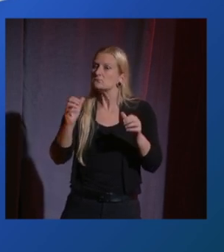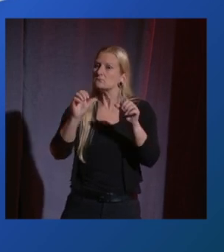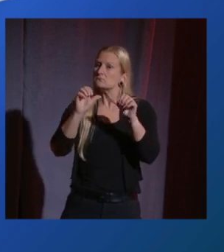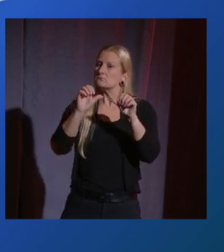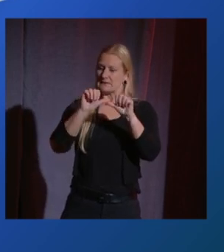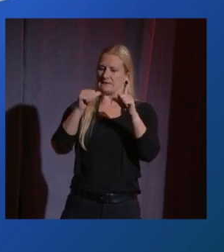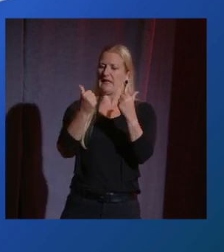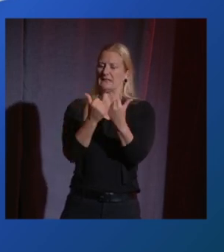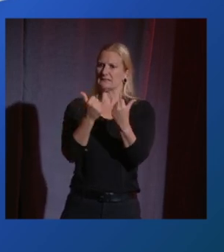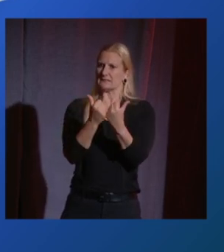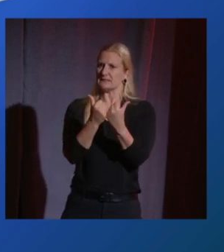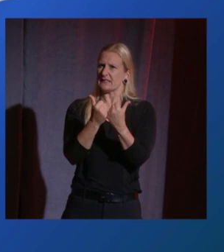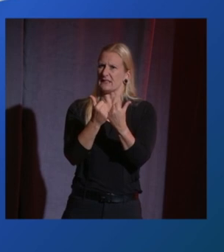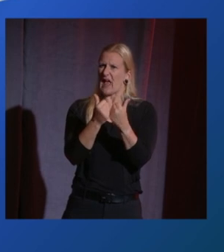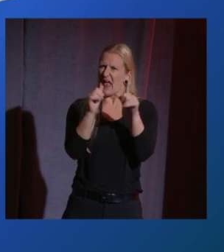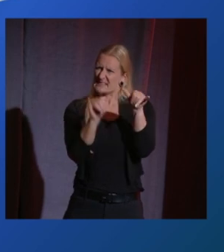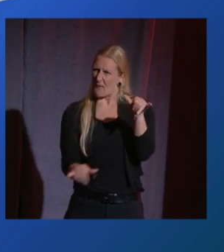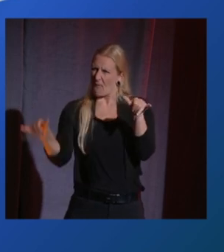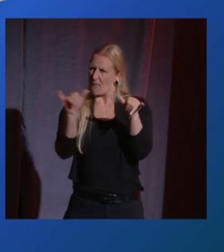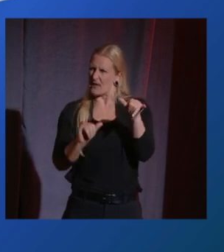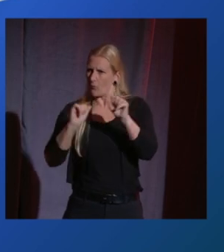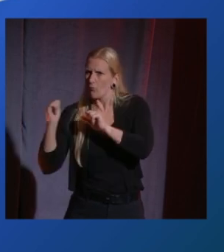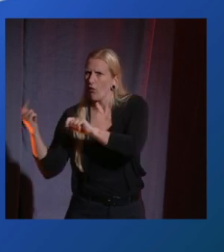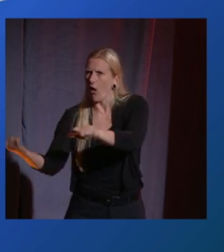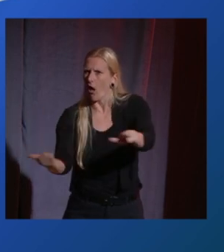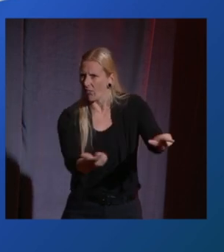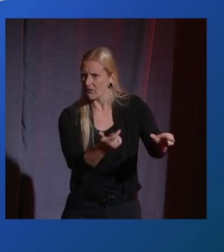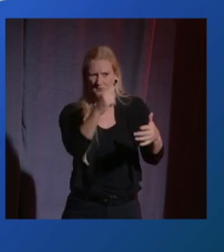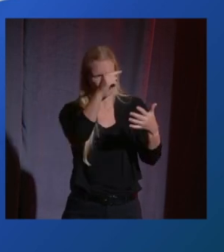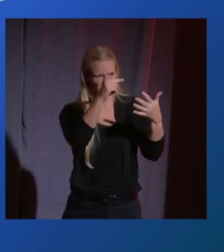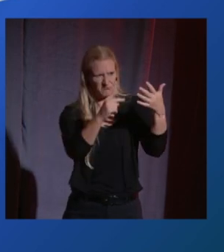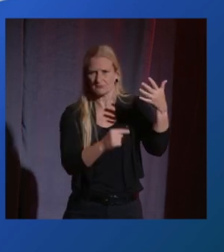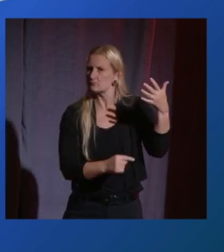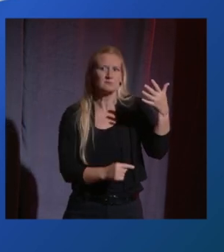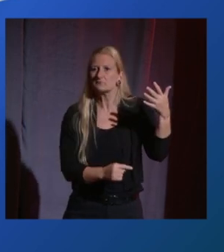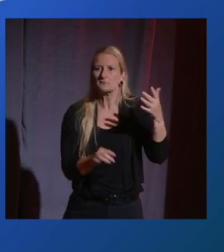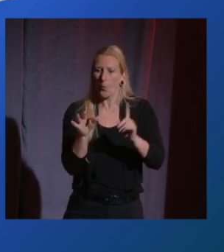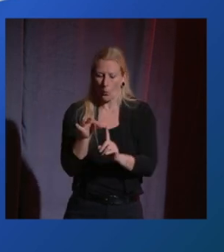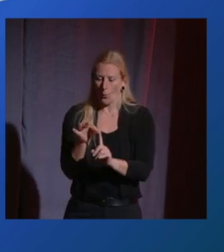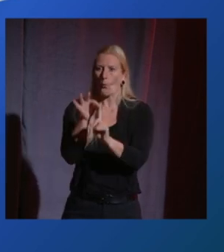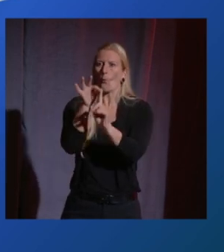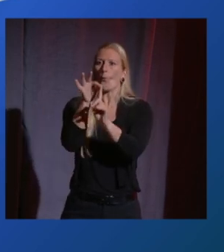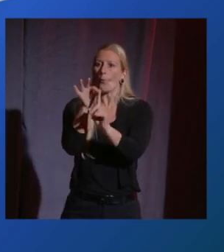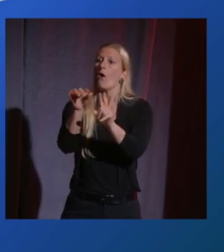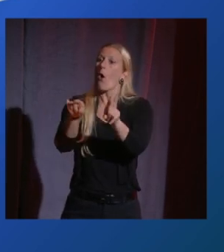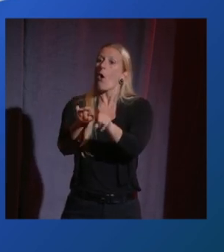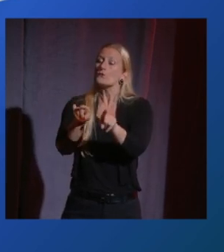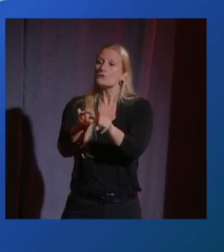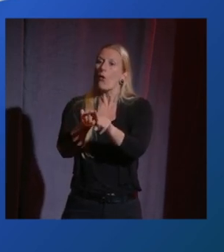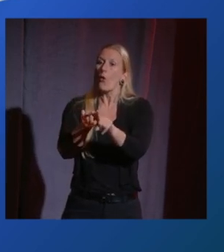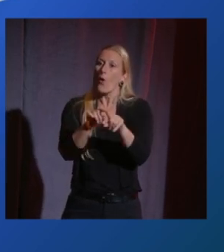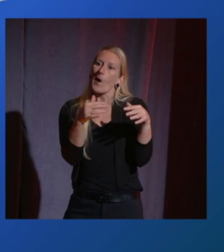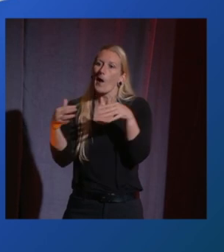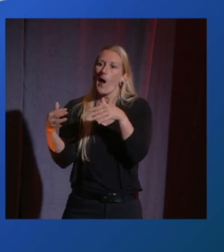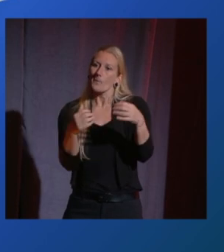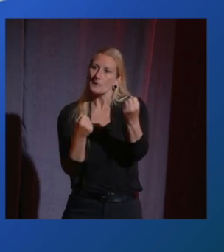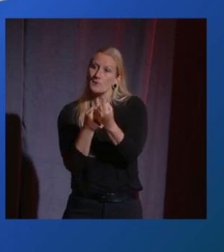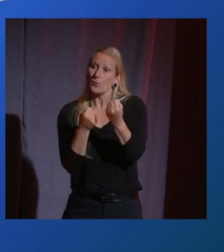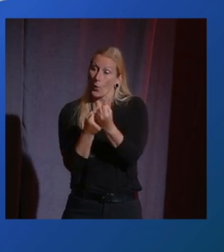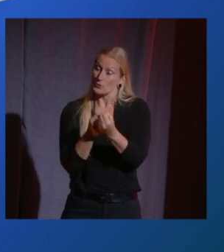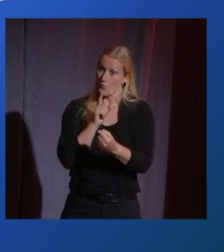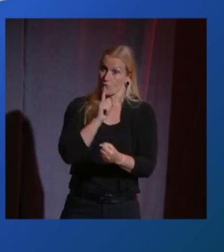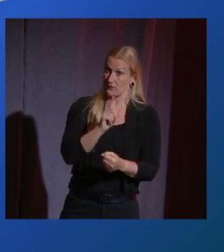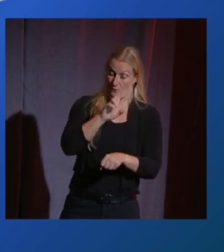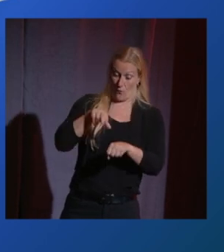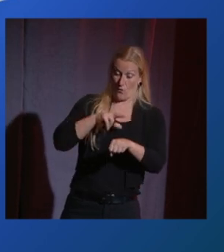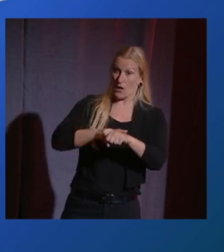every other intelligence agency it happens to also be a combat Support Agency which from a national security perspective is a